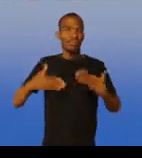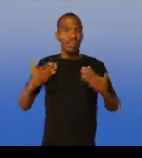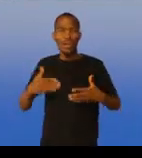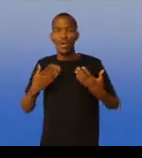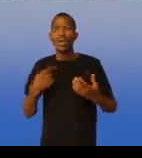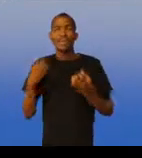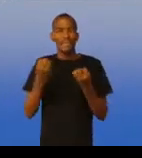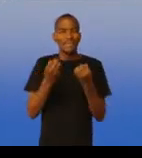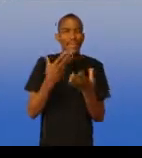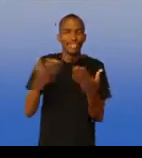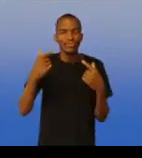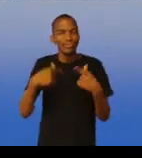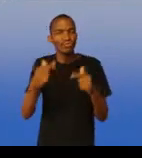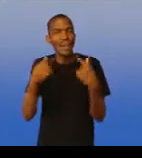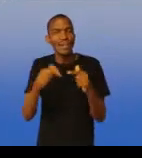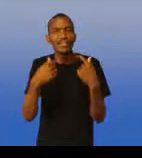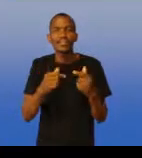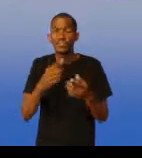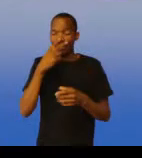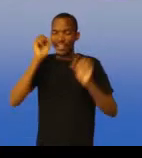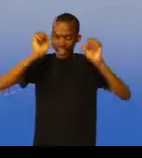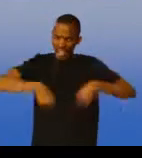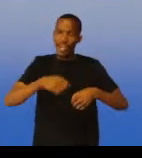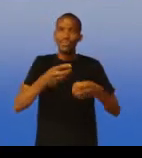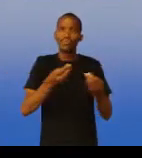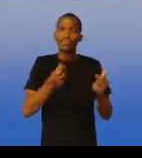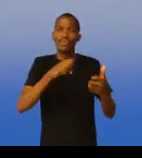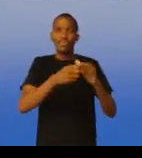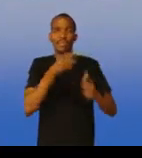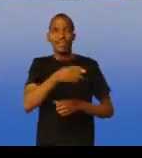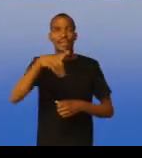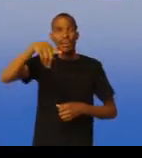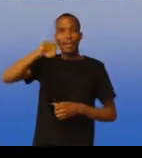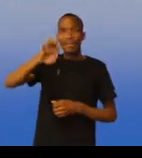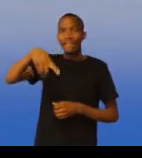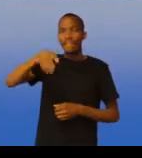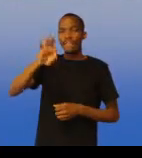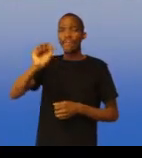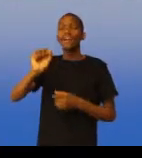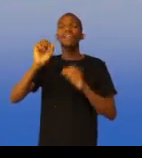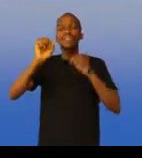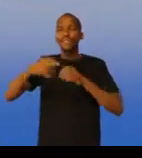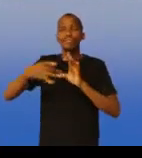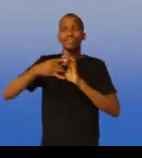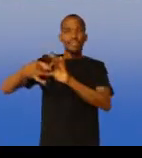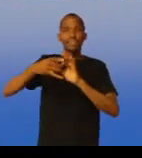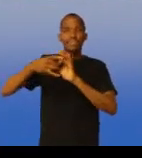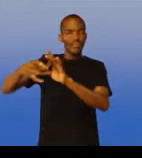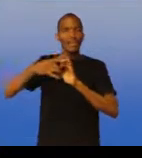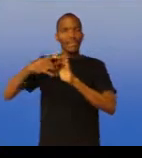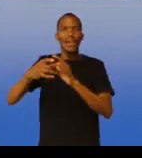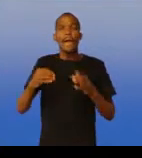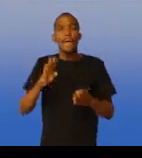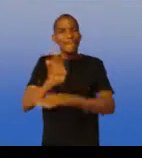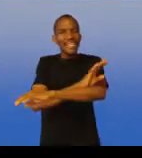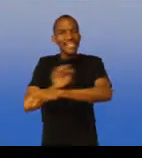push through and reach epidemic control. This is the time that now we can do business as usual. We need to review the